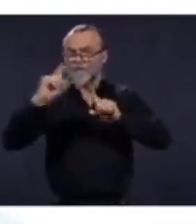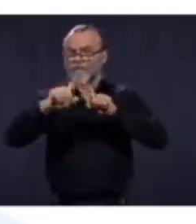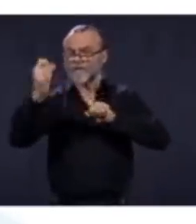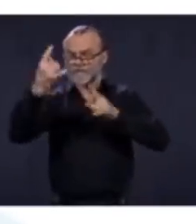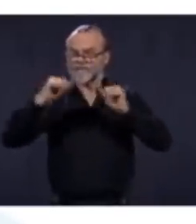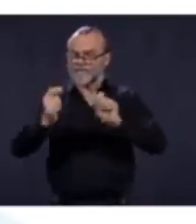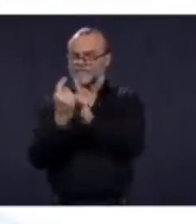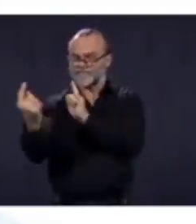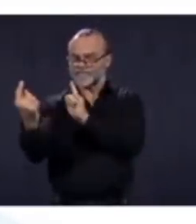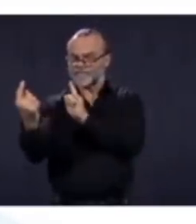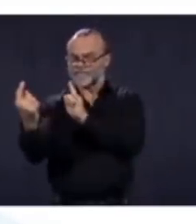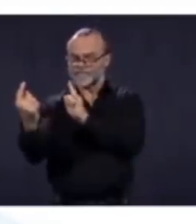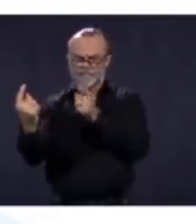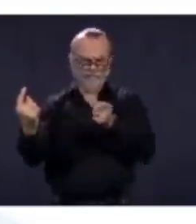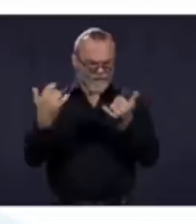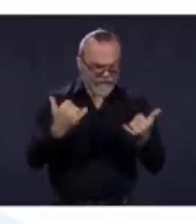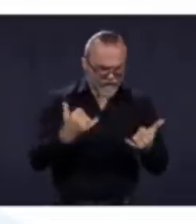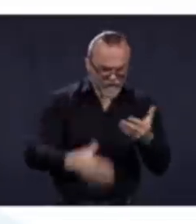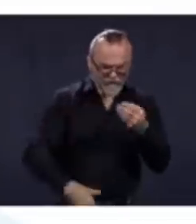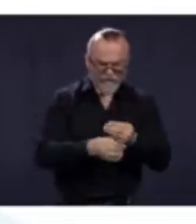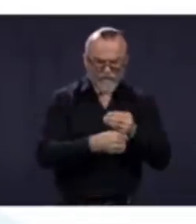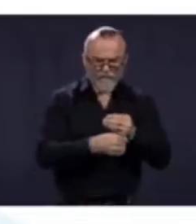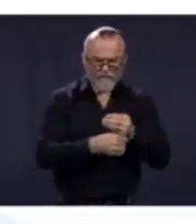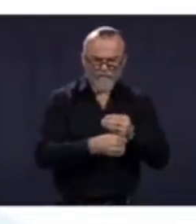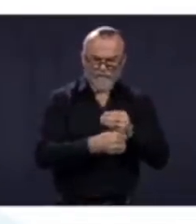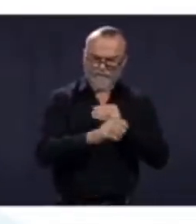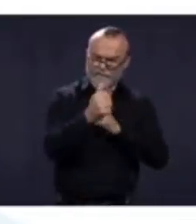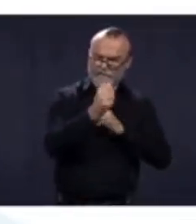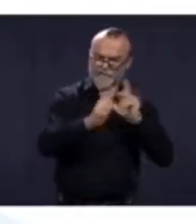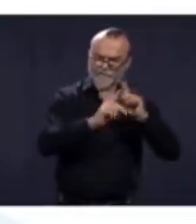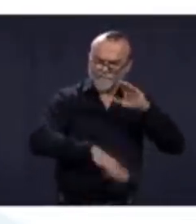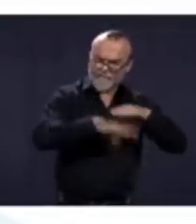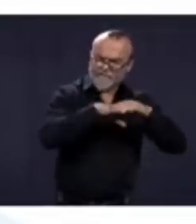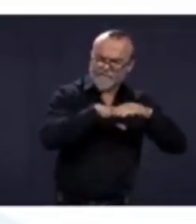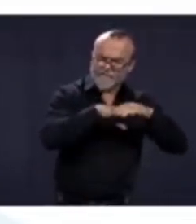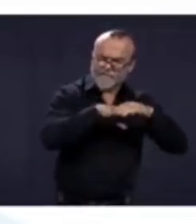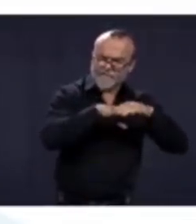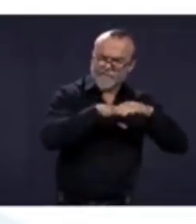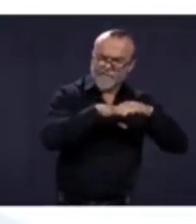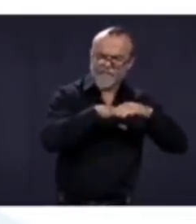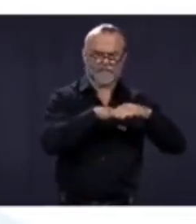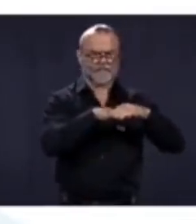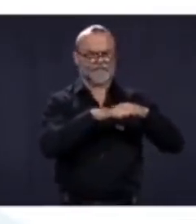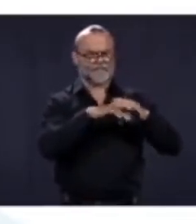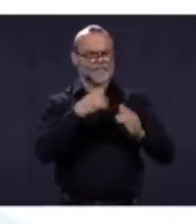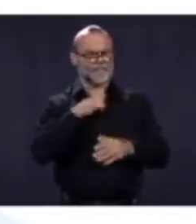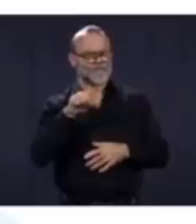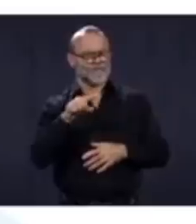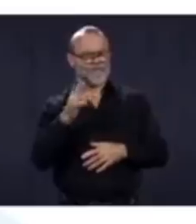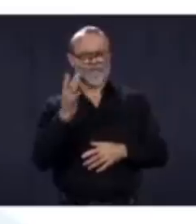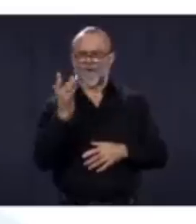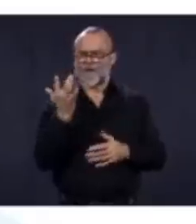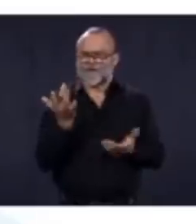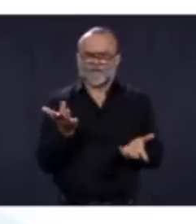distance. Now you're putting a restriction. It's 10 people maximum. So I would like to know, how come you